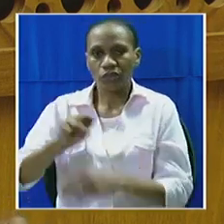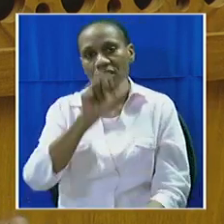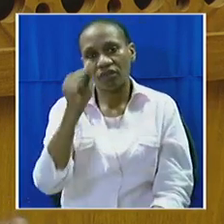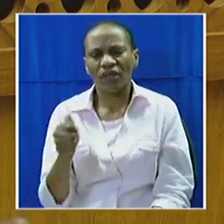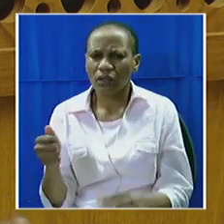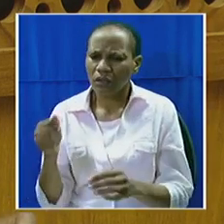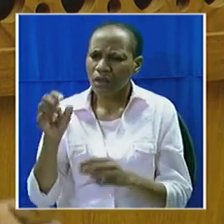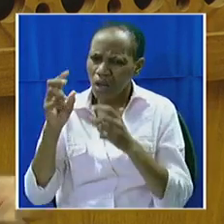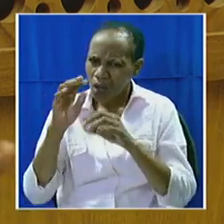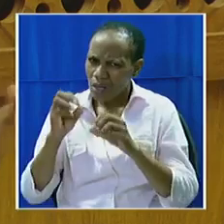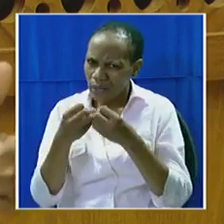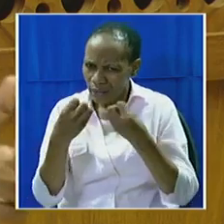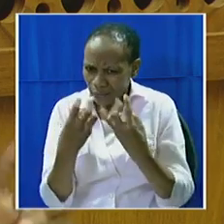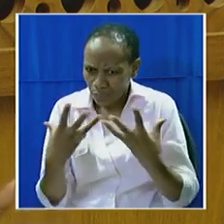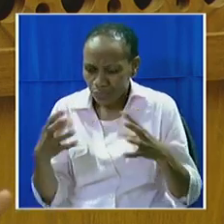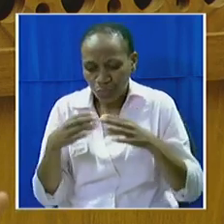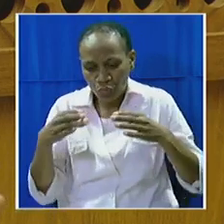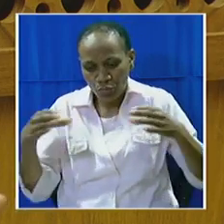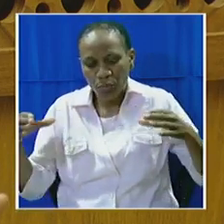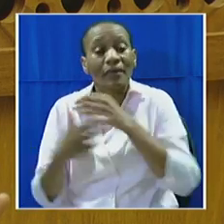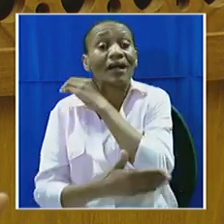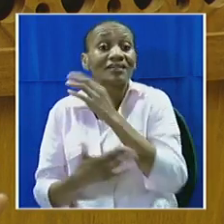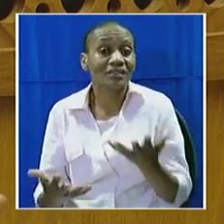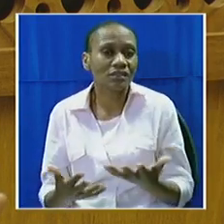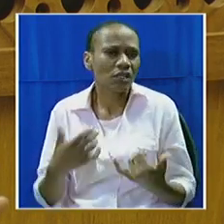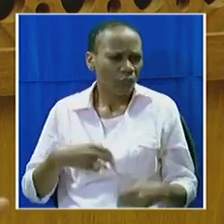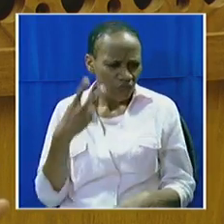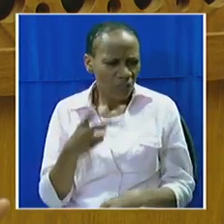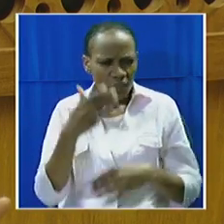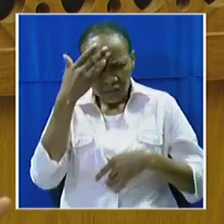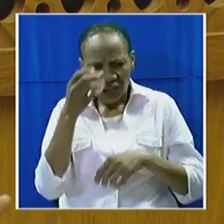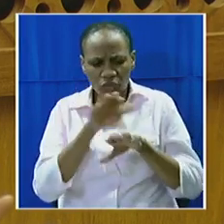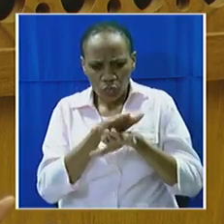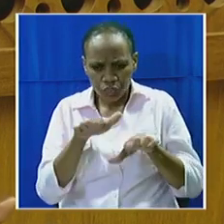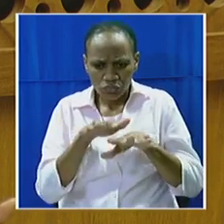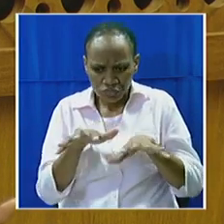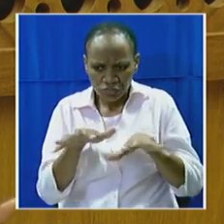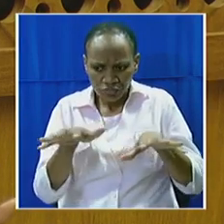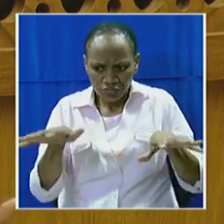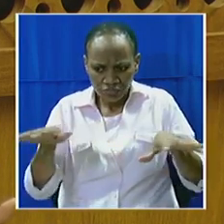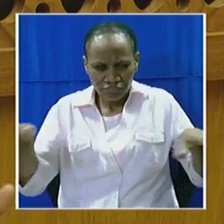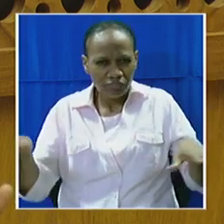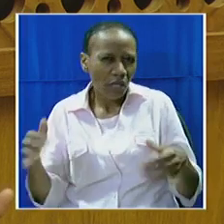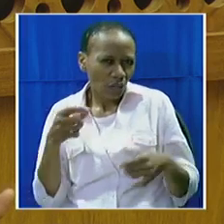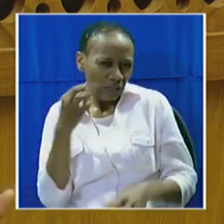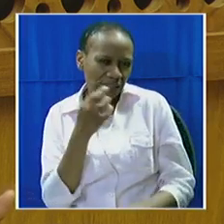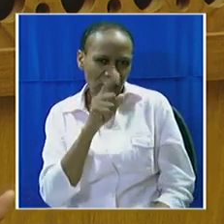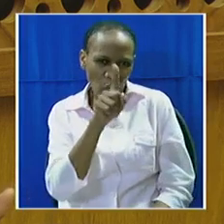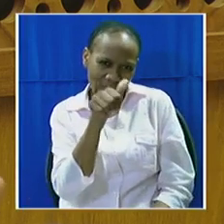well, because as we looked at the way the pattern of the disease has been going, of the